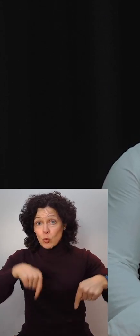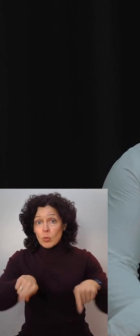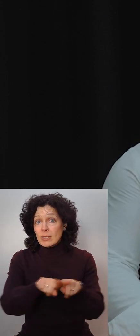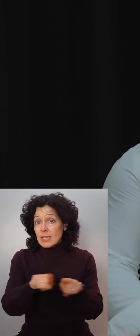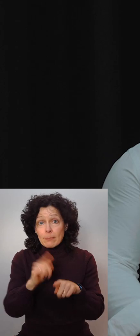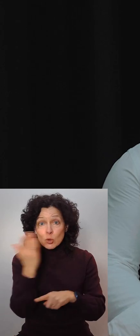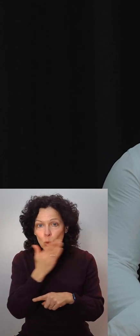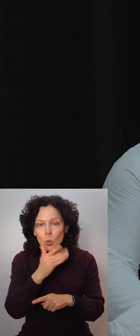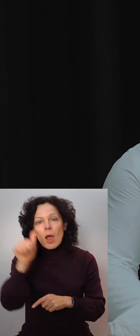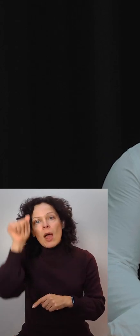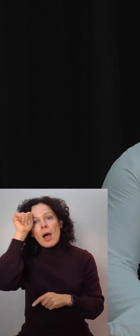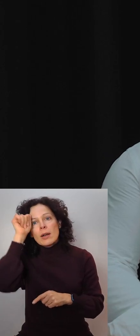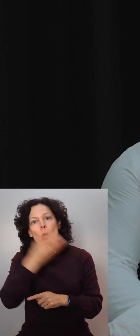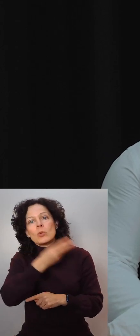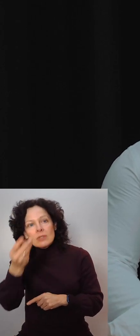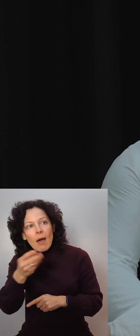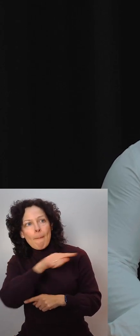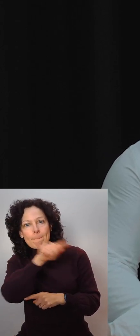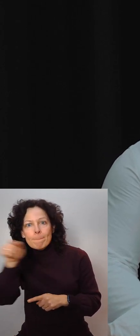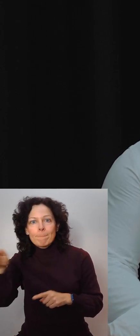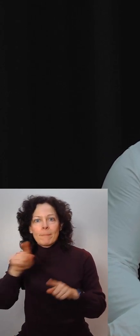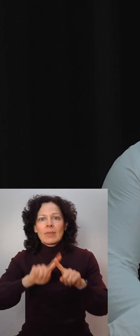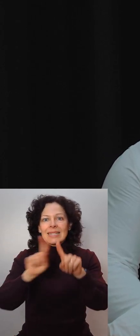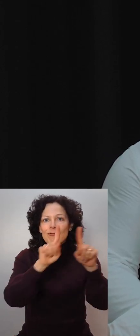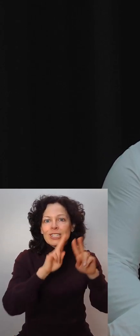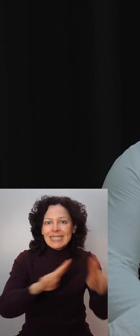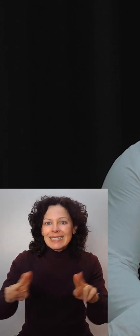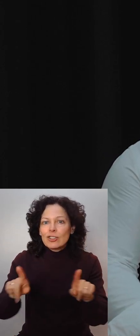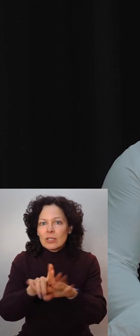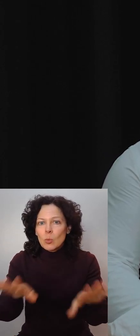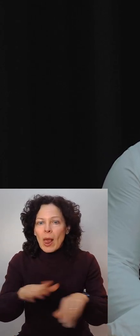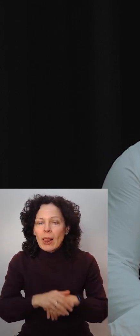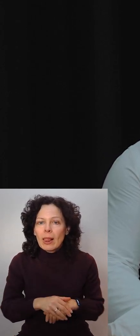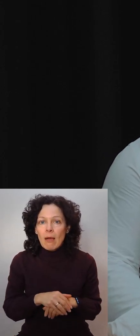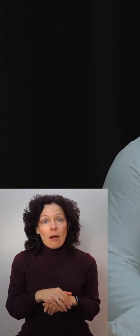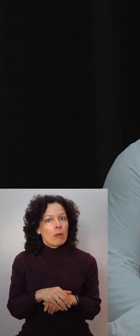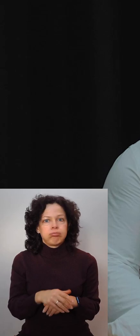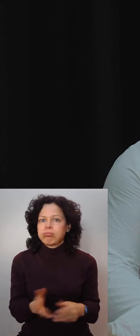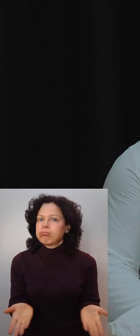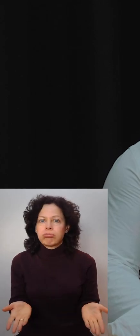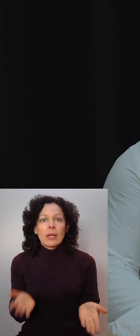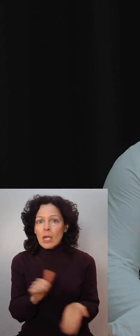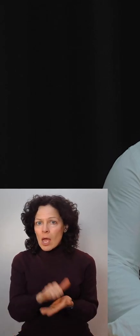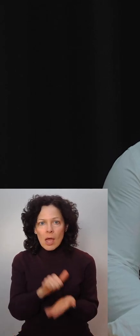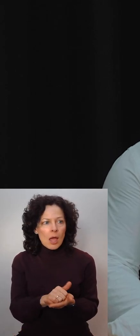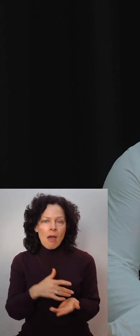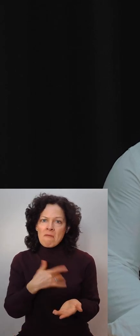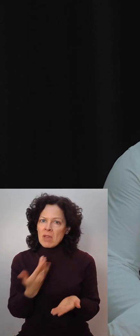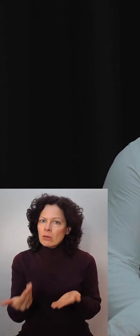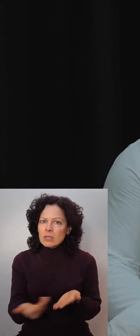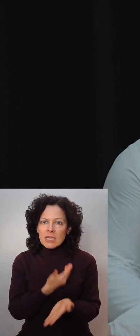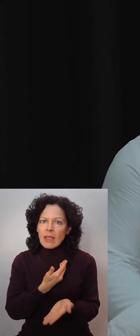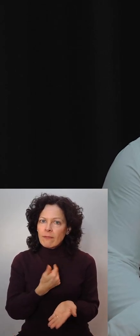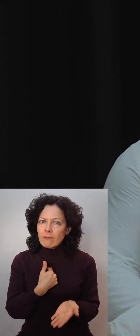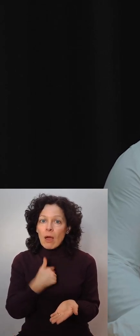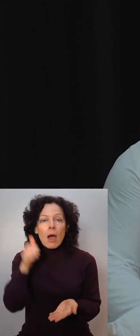so I know some of them teachers as well, and yeah, I feel absolutely safe about,